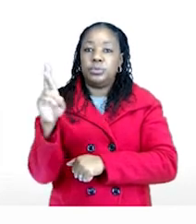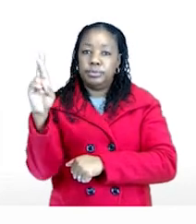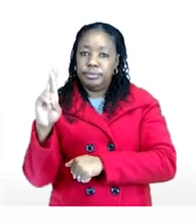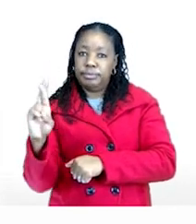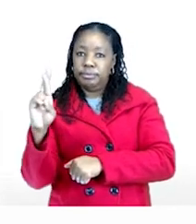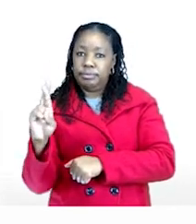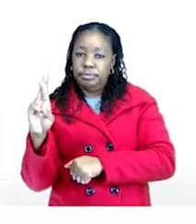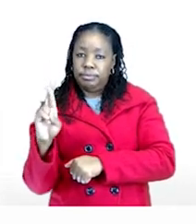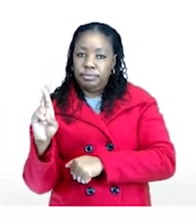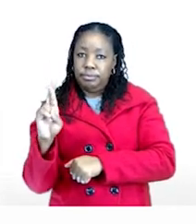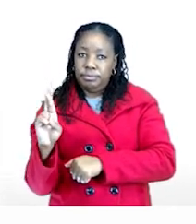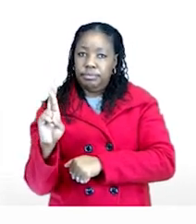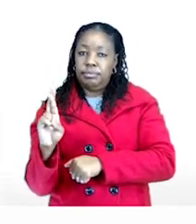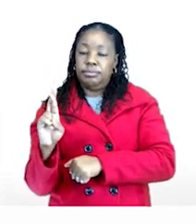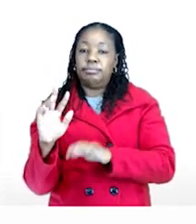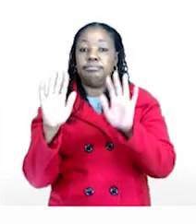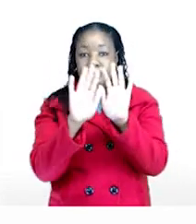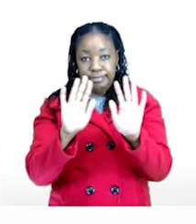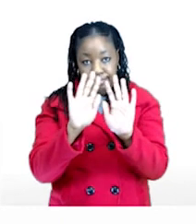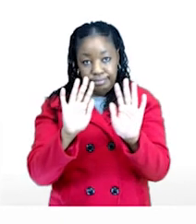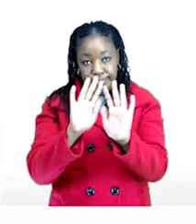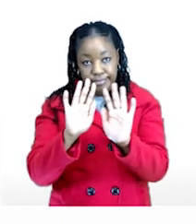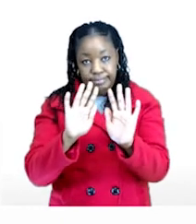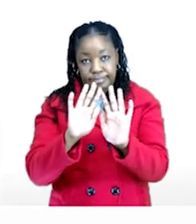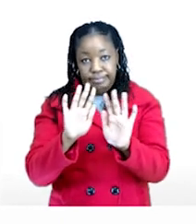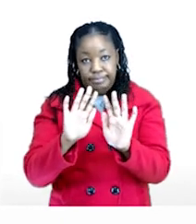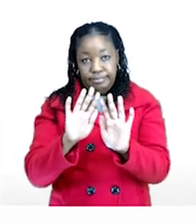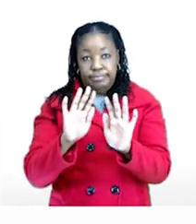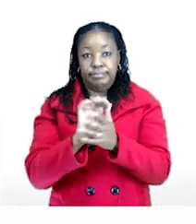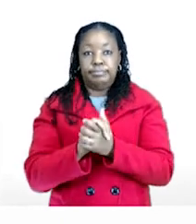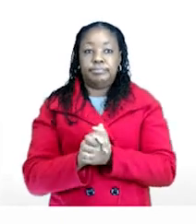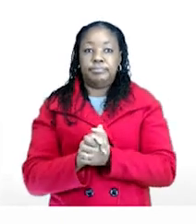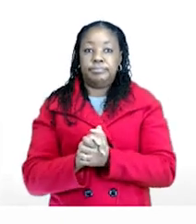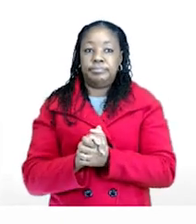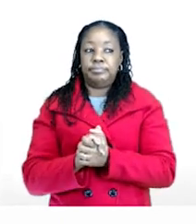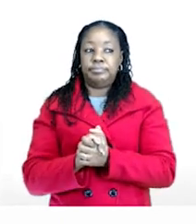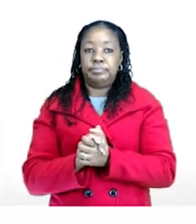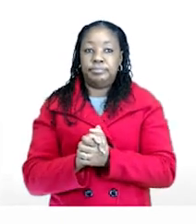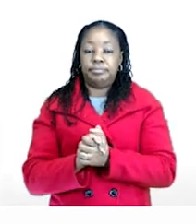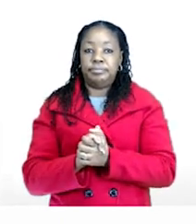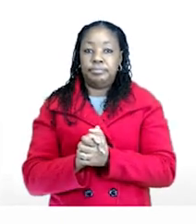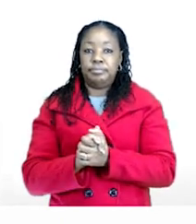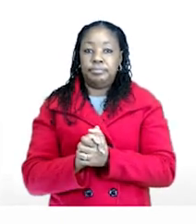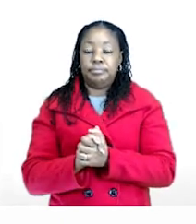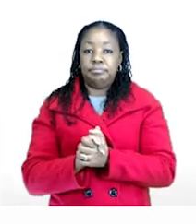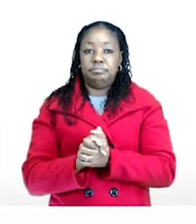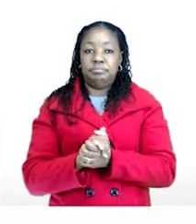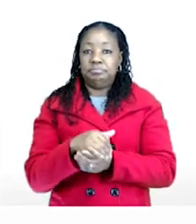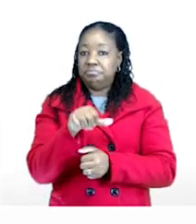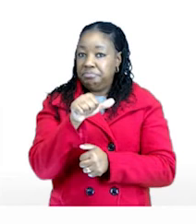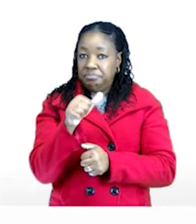Which one of the 3 donkeys is facing the right hand side? Now